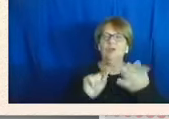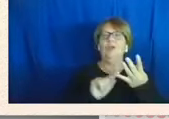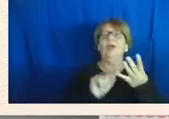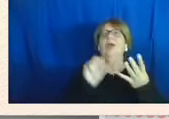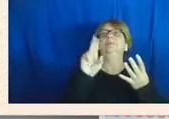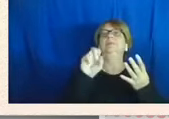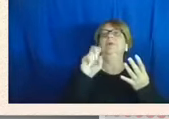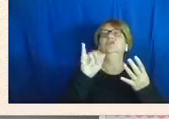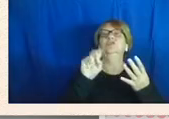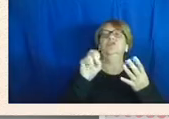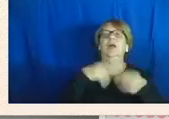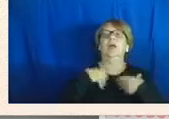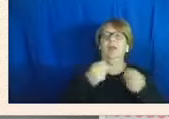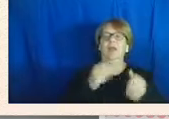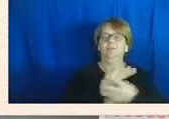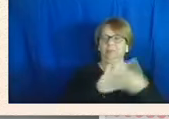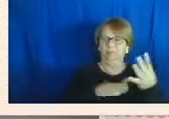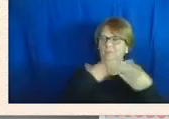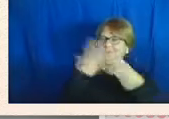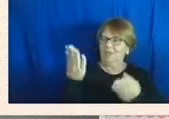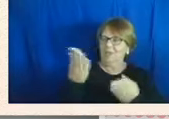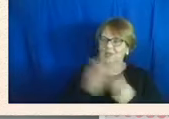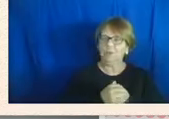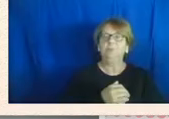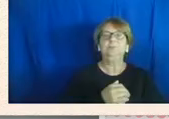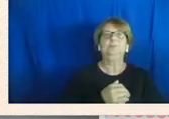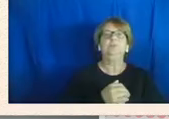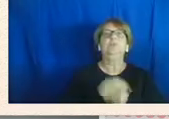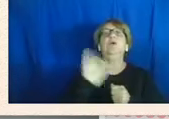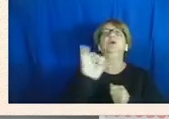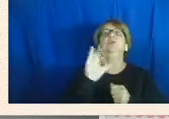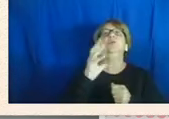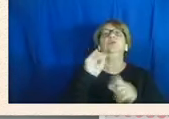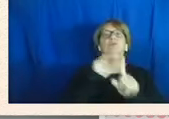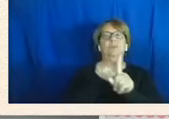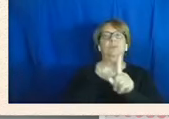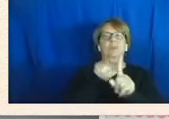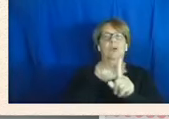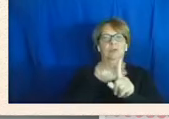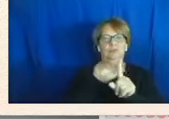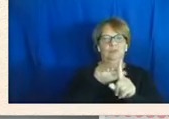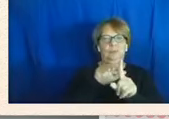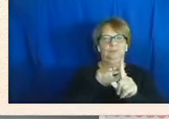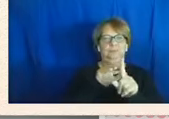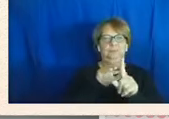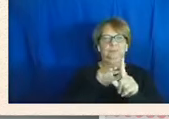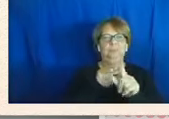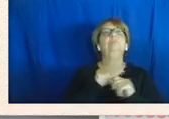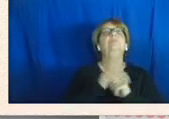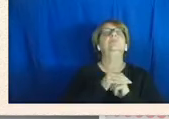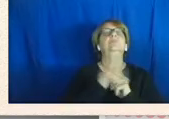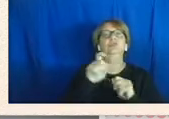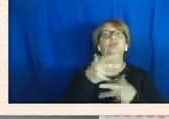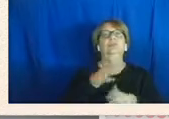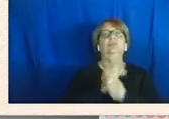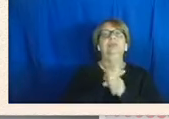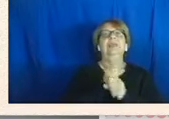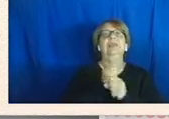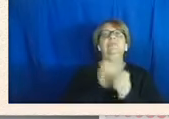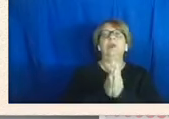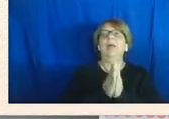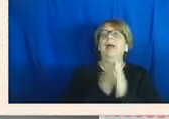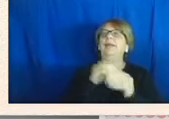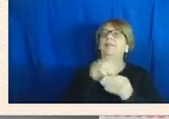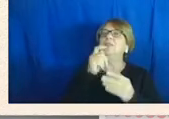to all of them. Yes. We also want to remind you once again, you should have received a packet in the mail when you registered, and that